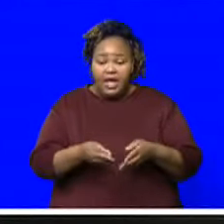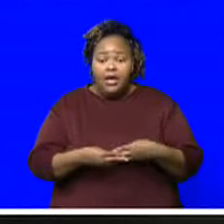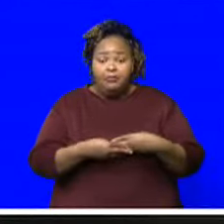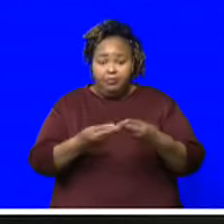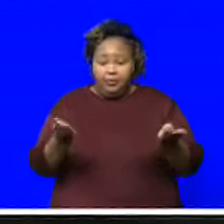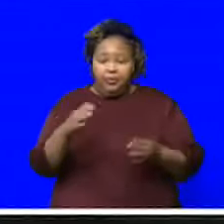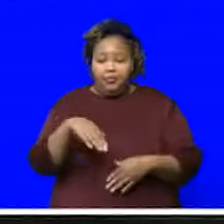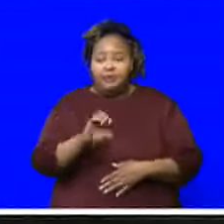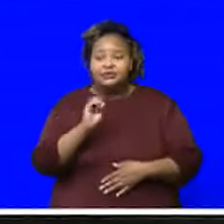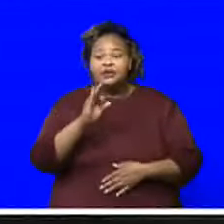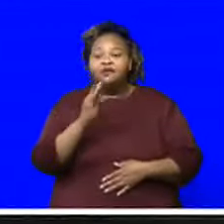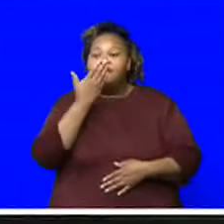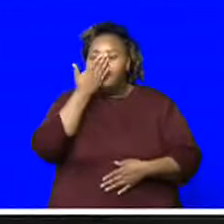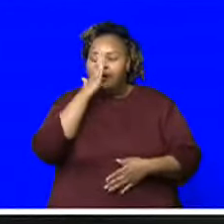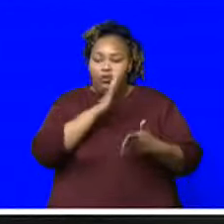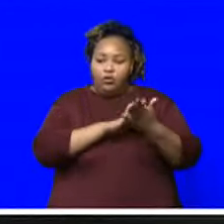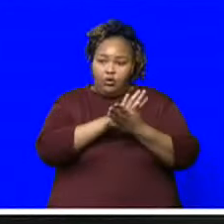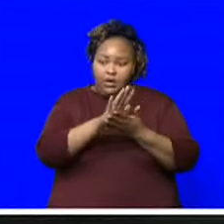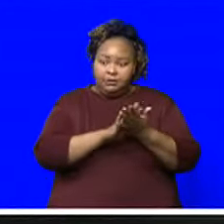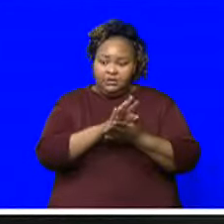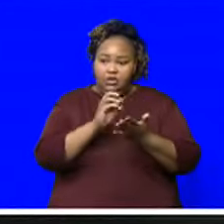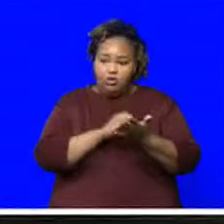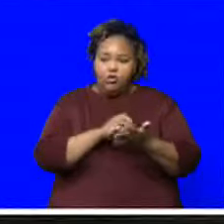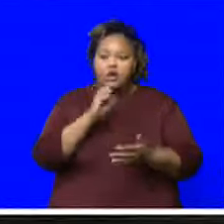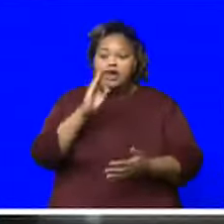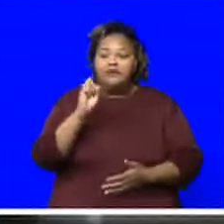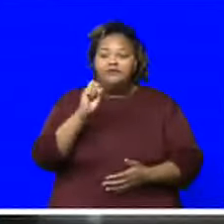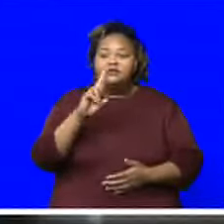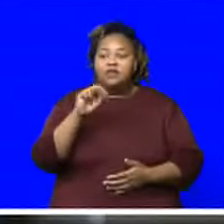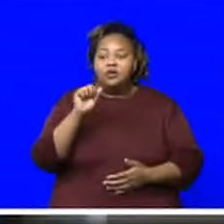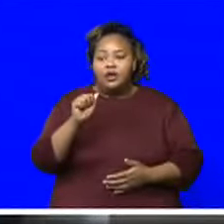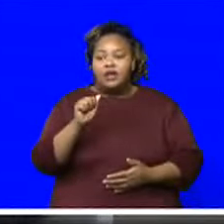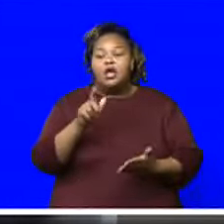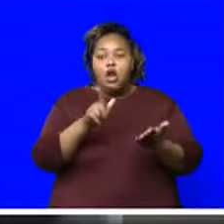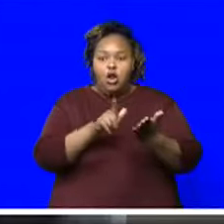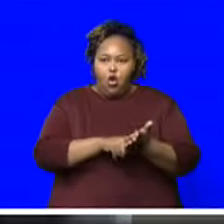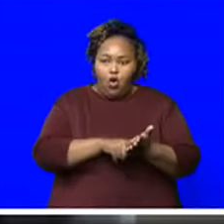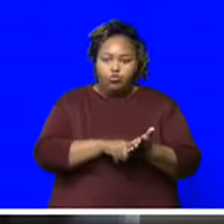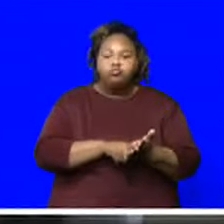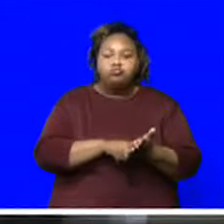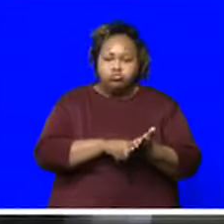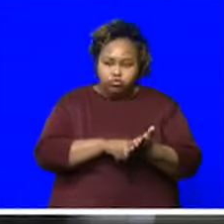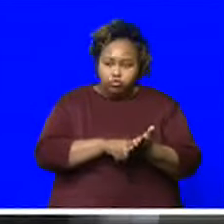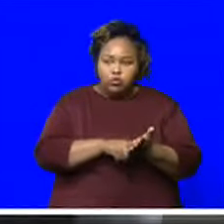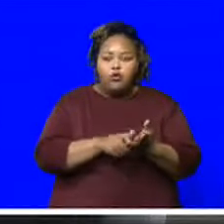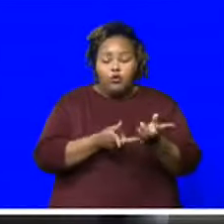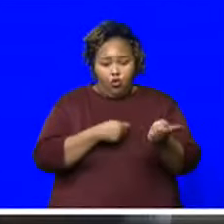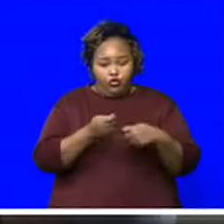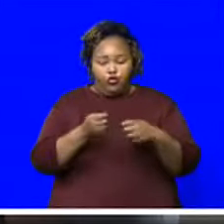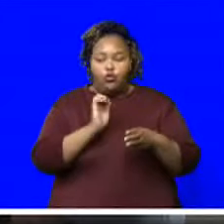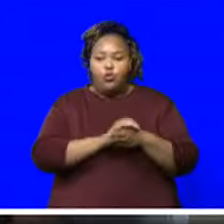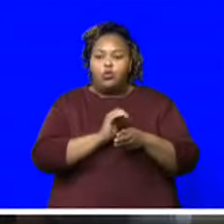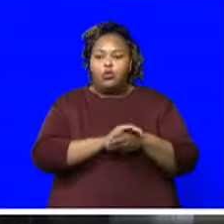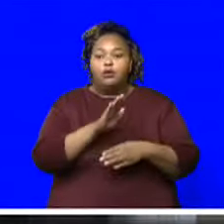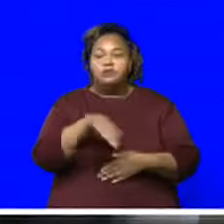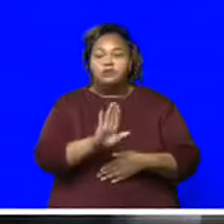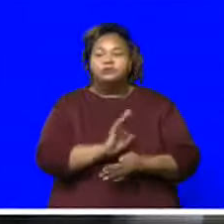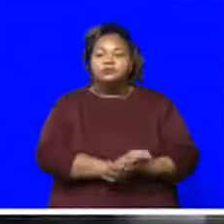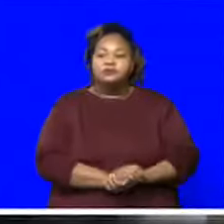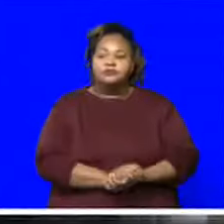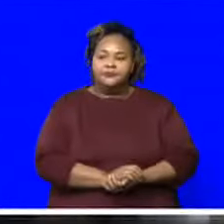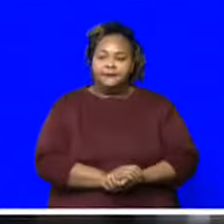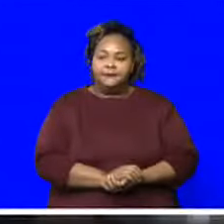bekunene sibese siyakhutha ngalo FSRA Act. Talks are expected to yield results that will eventually see the bill